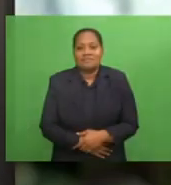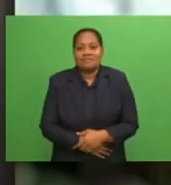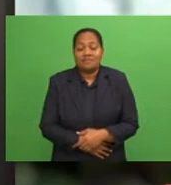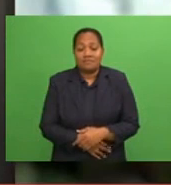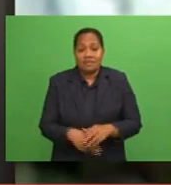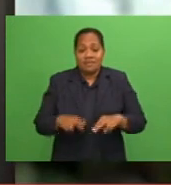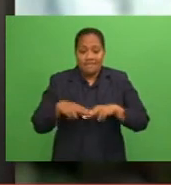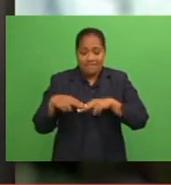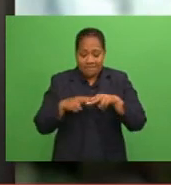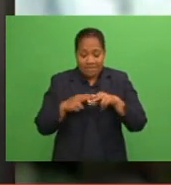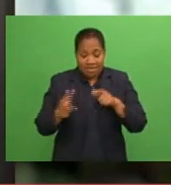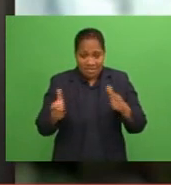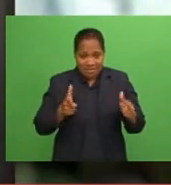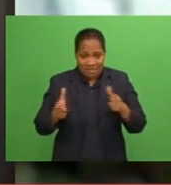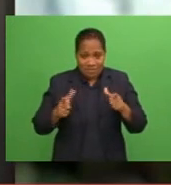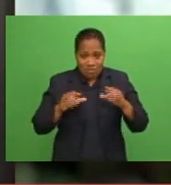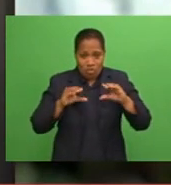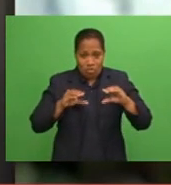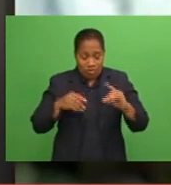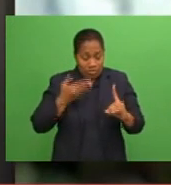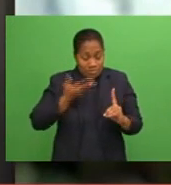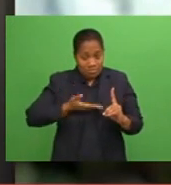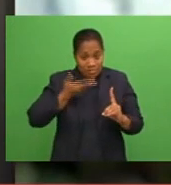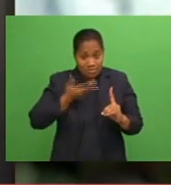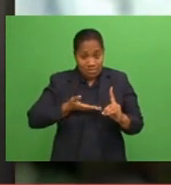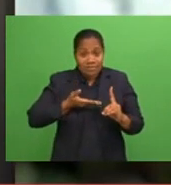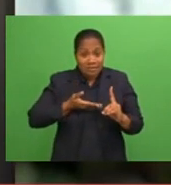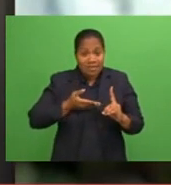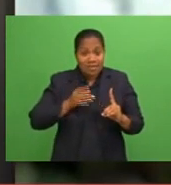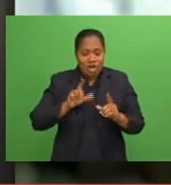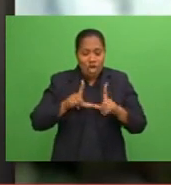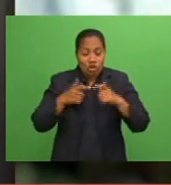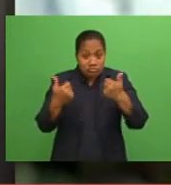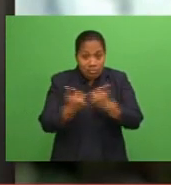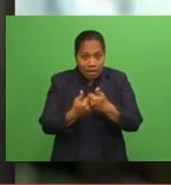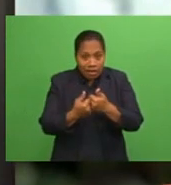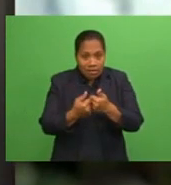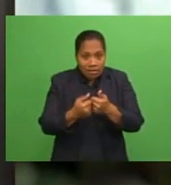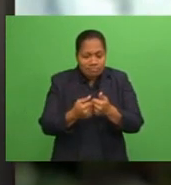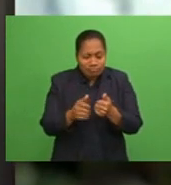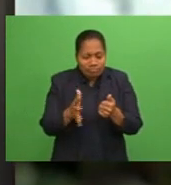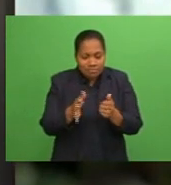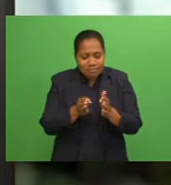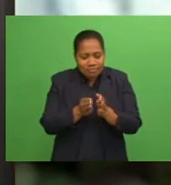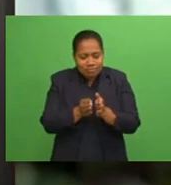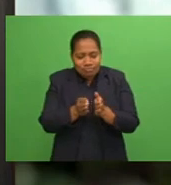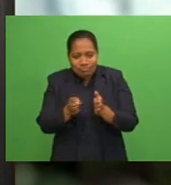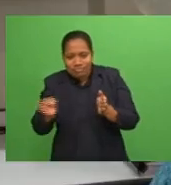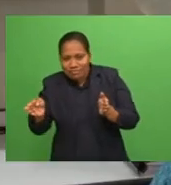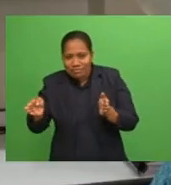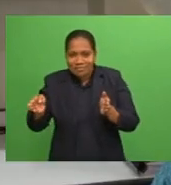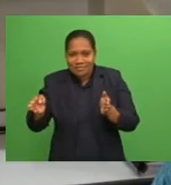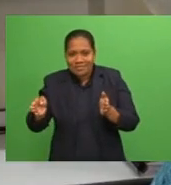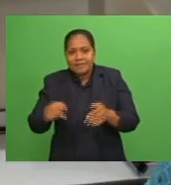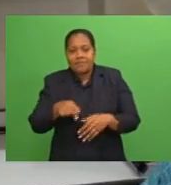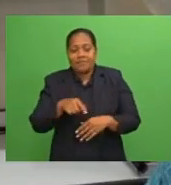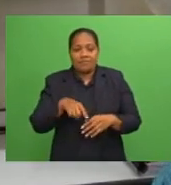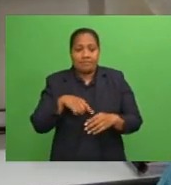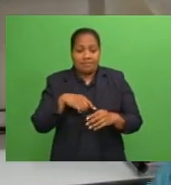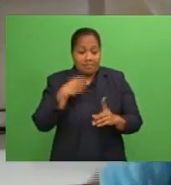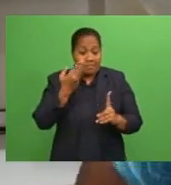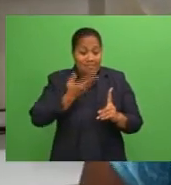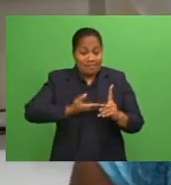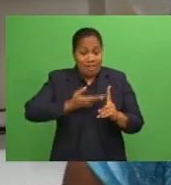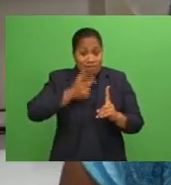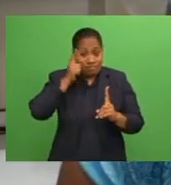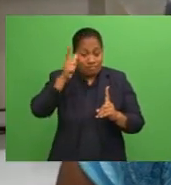Fiji Sevens coach Gareth Baber is likely to get his contract extended by the Fiji Rugby Union. Chief Executive John O'Connor says